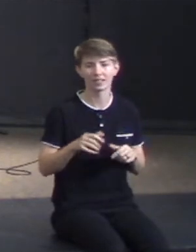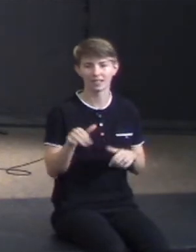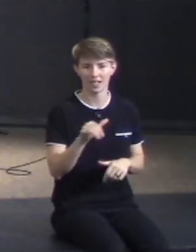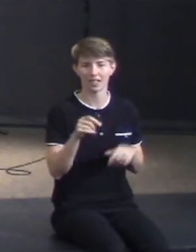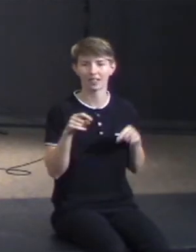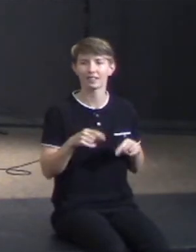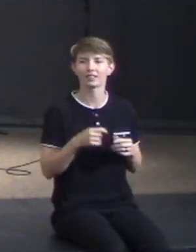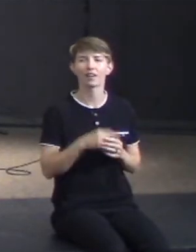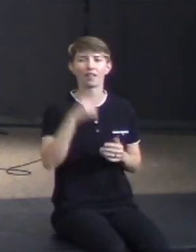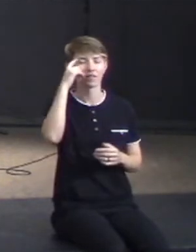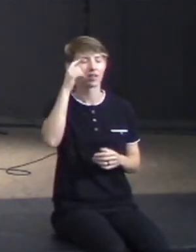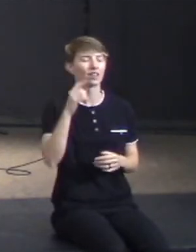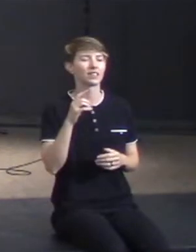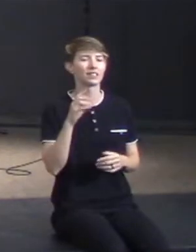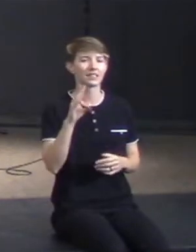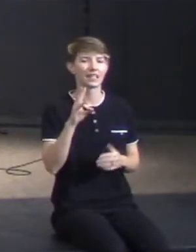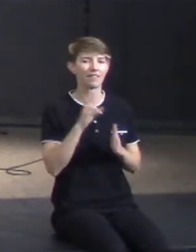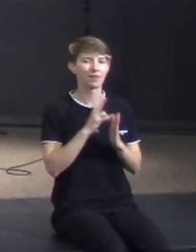singing our anthem.